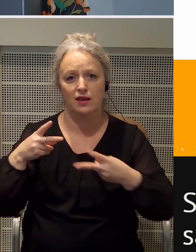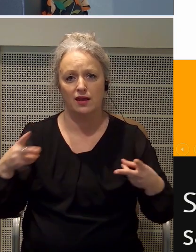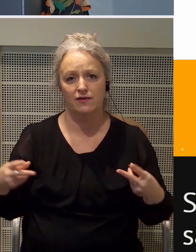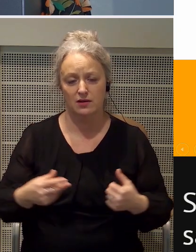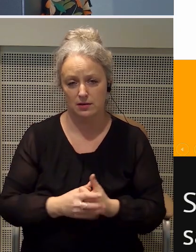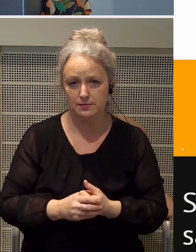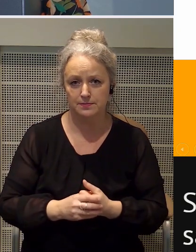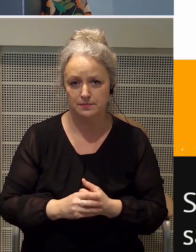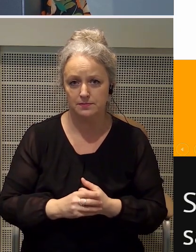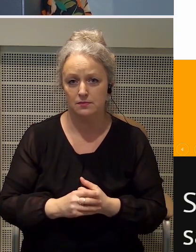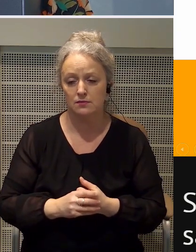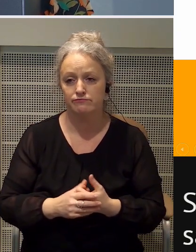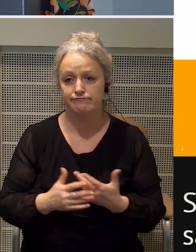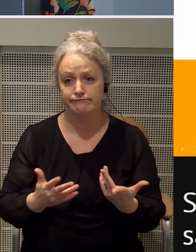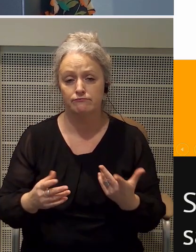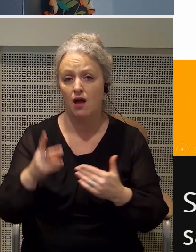have received.